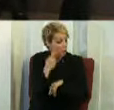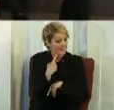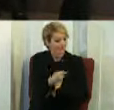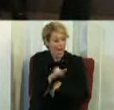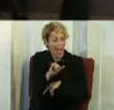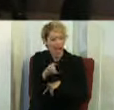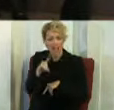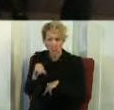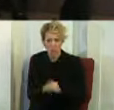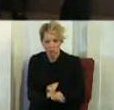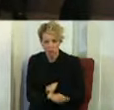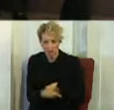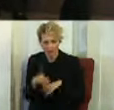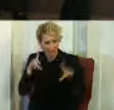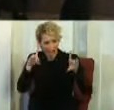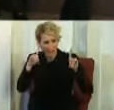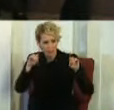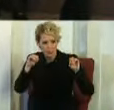do. I saw that.